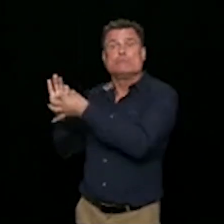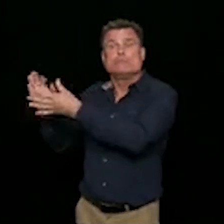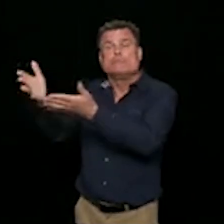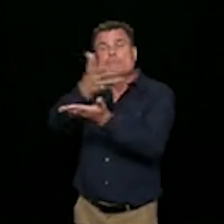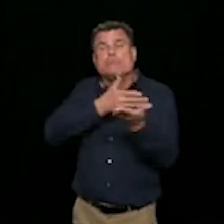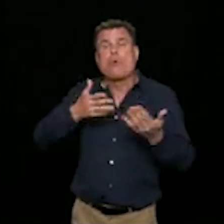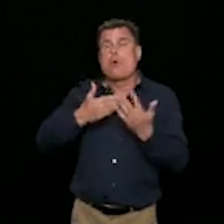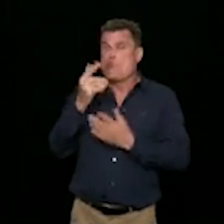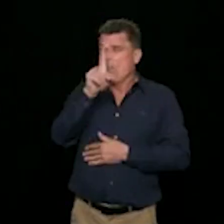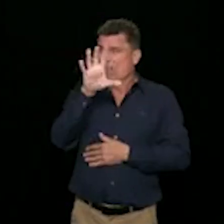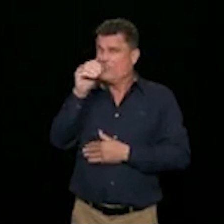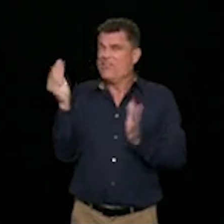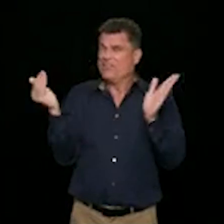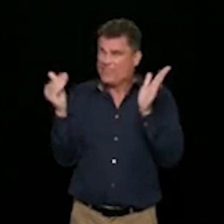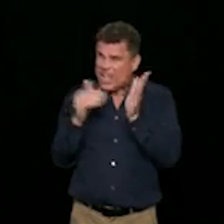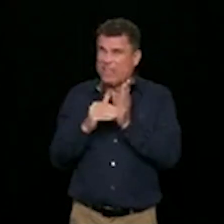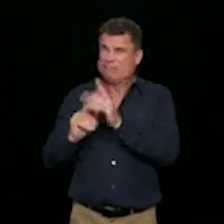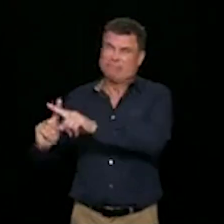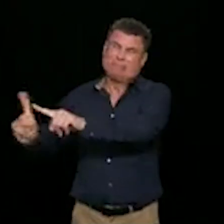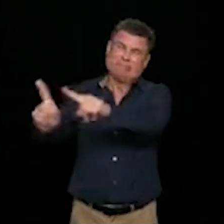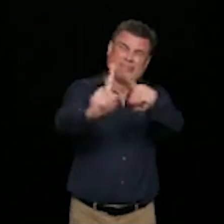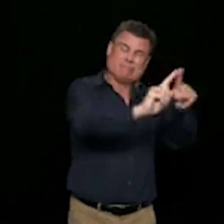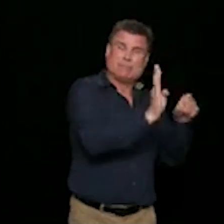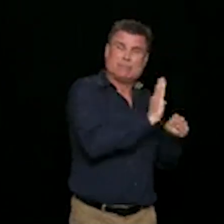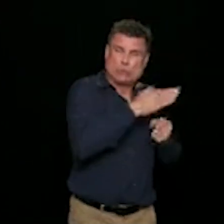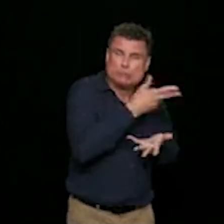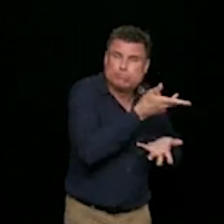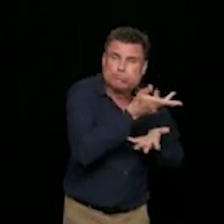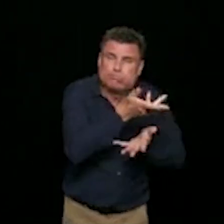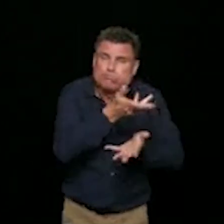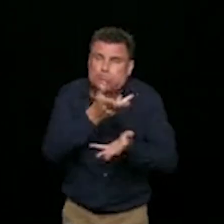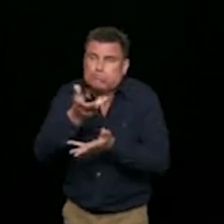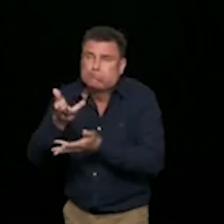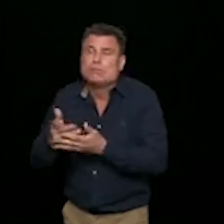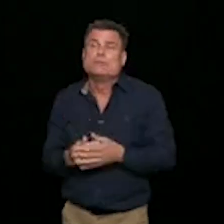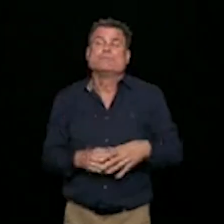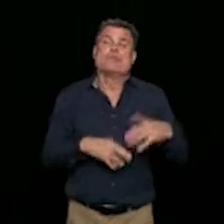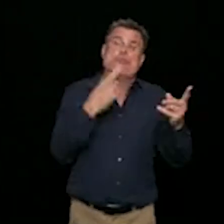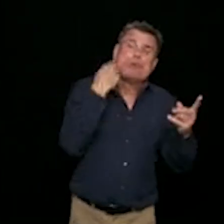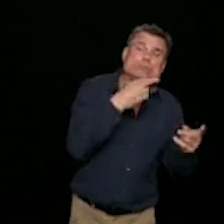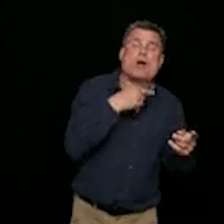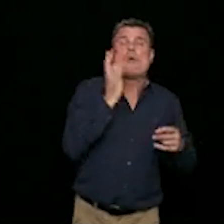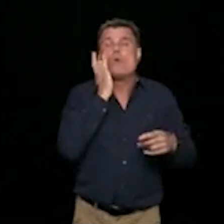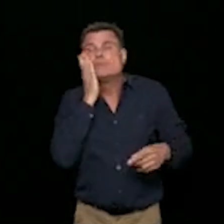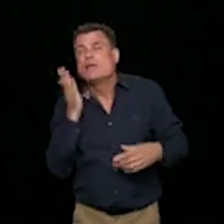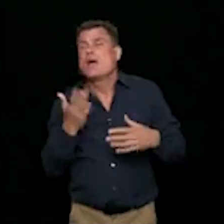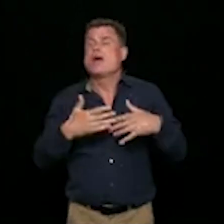organizations representing more than 150,000 businesses, tourism industry organizations,